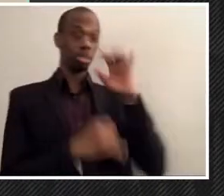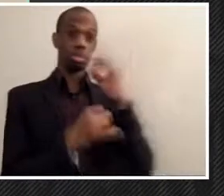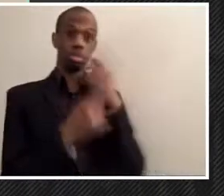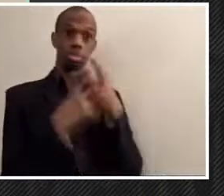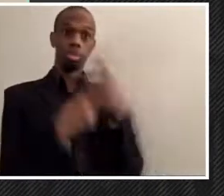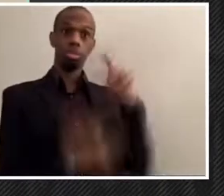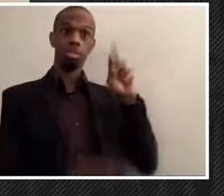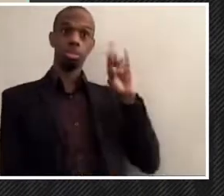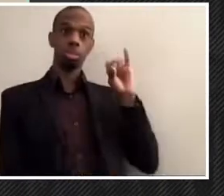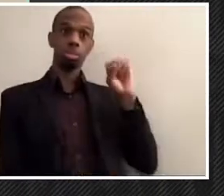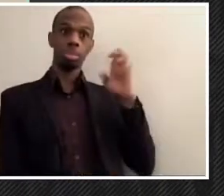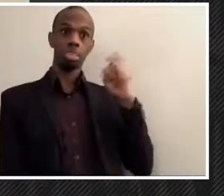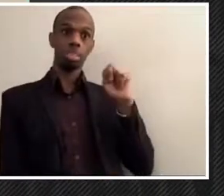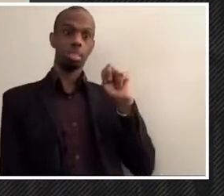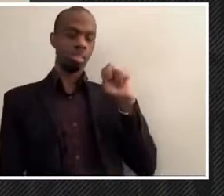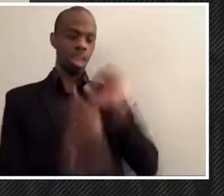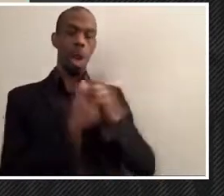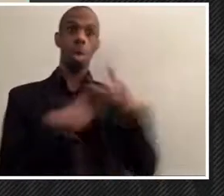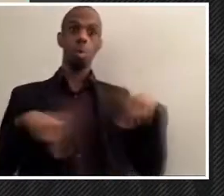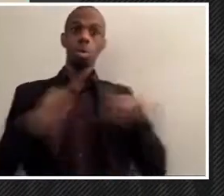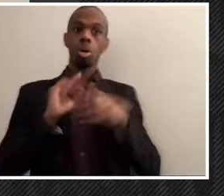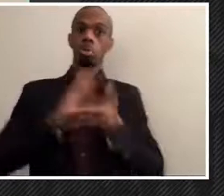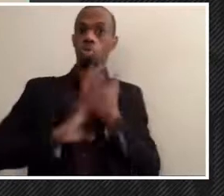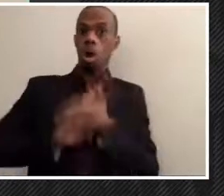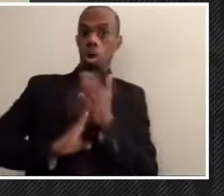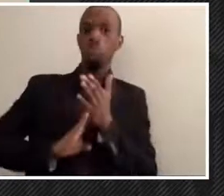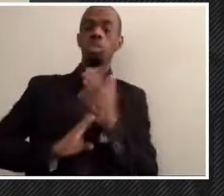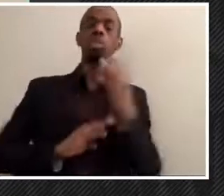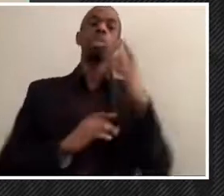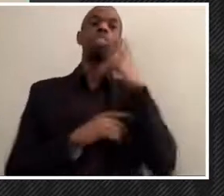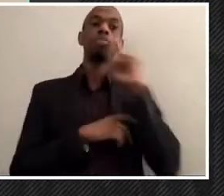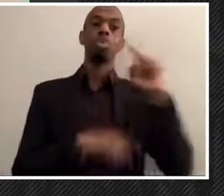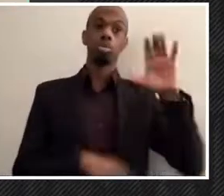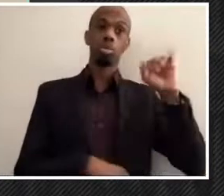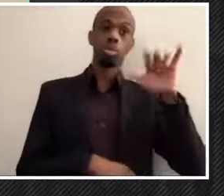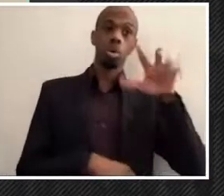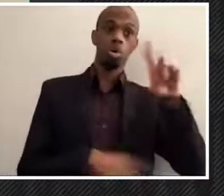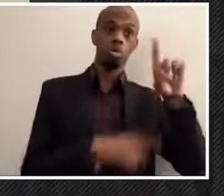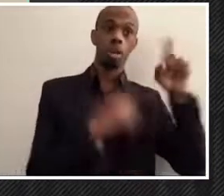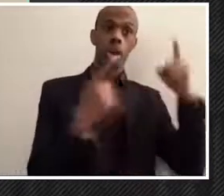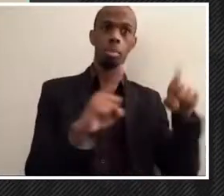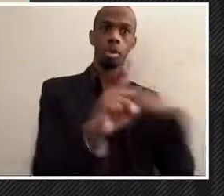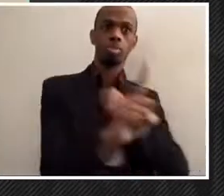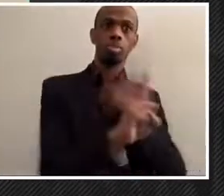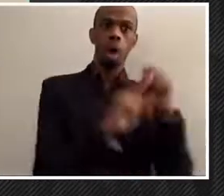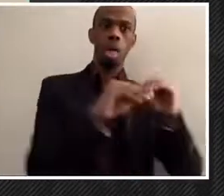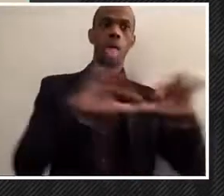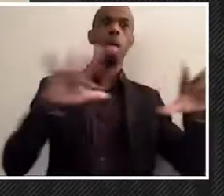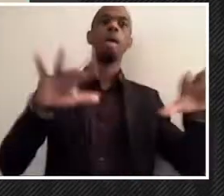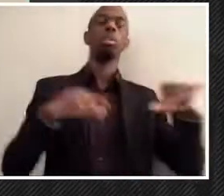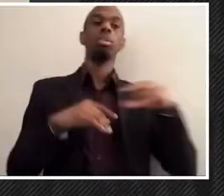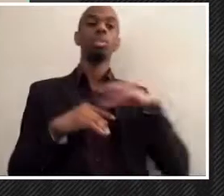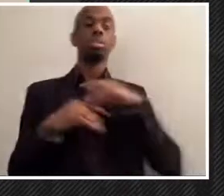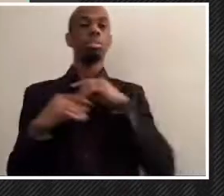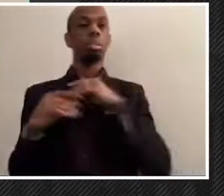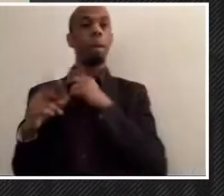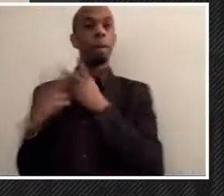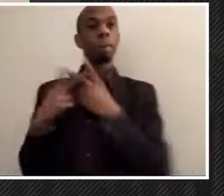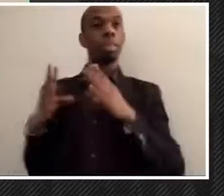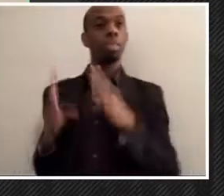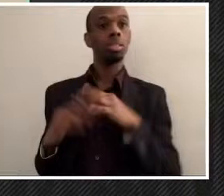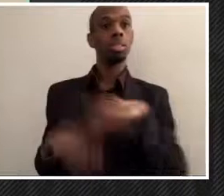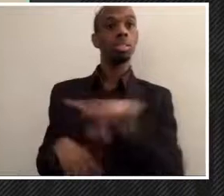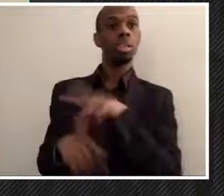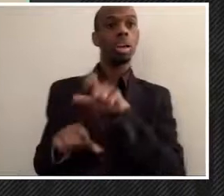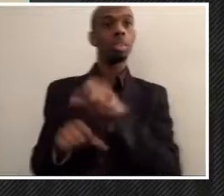in prisons. And during COVID, what we saw is prisoners having to make and manufacture, you know, hand sanitizer